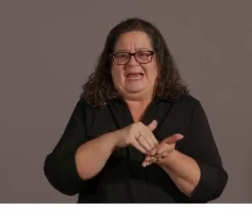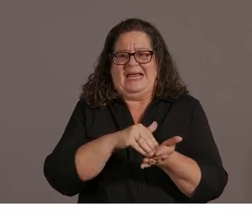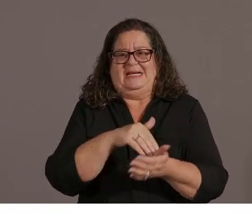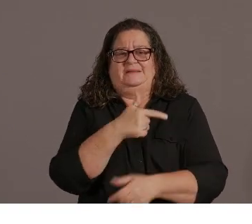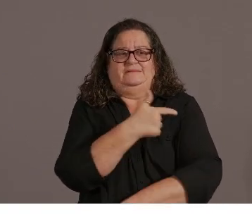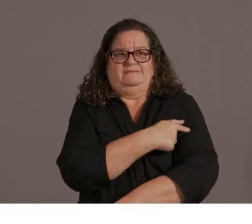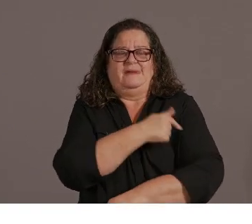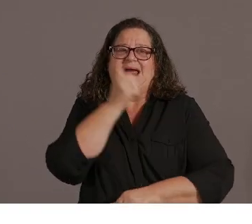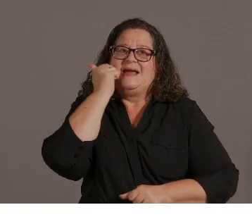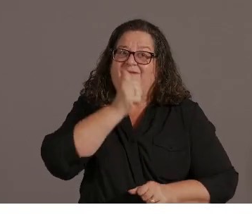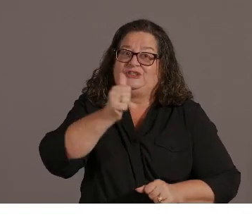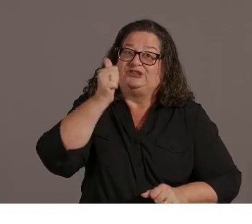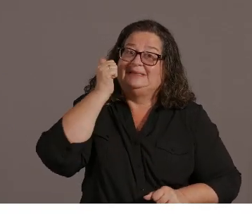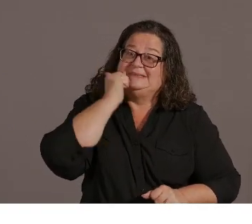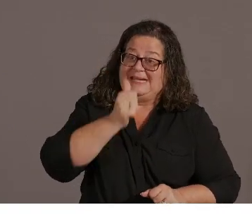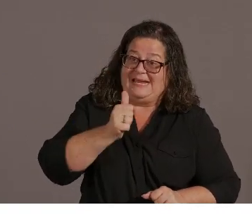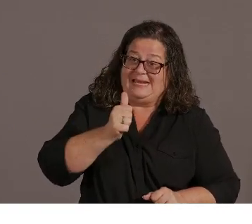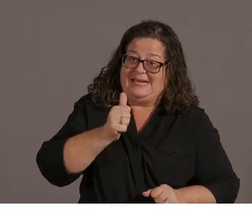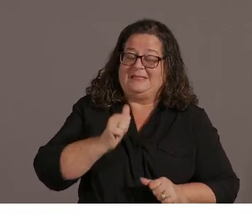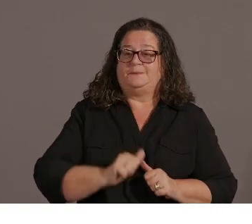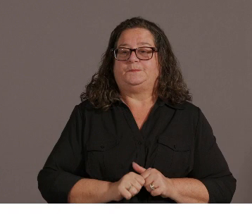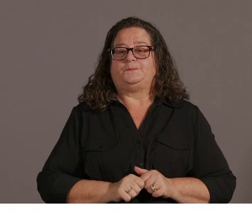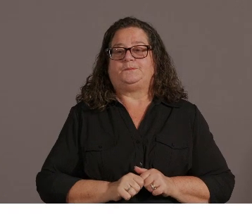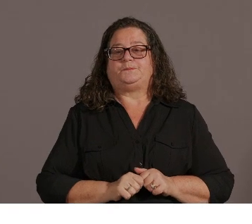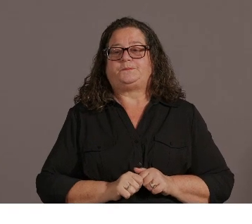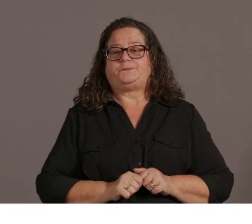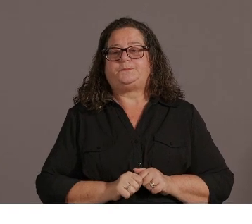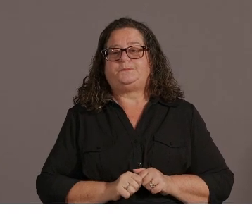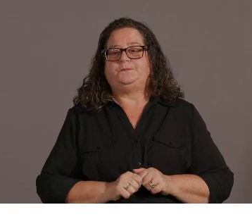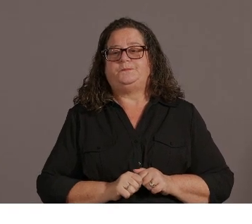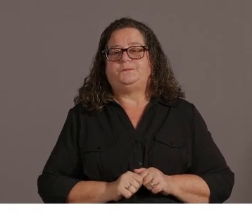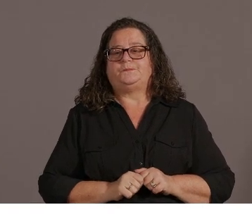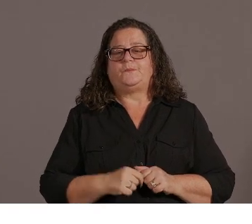and our local partners, pharmacies, and federally qualified